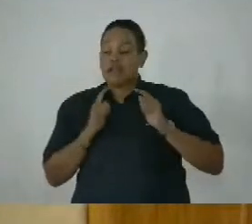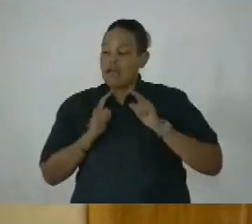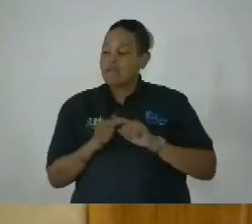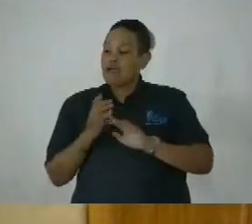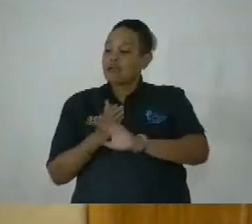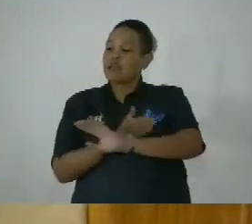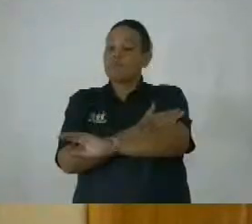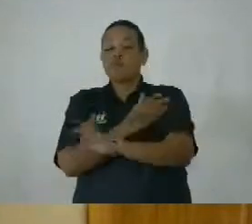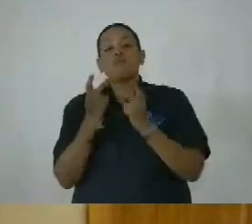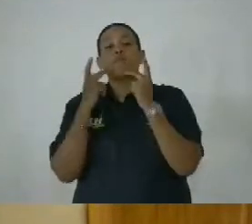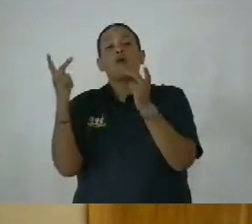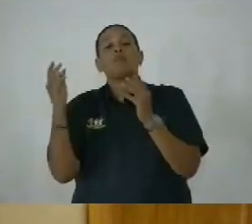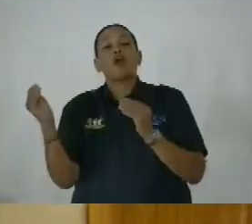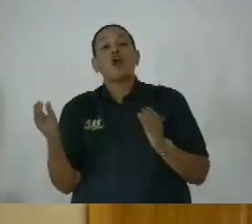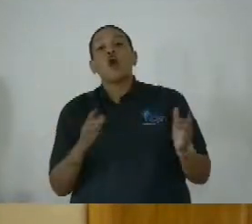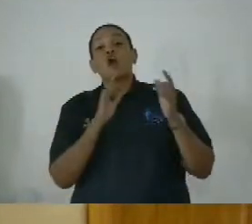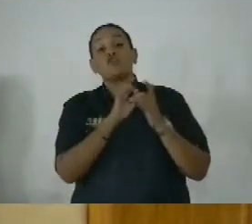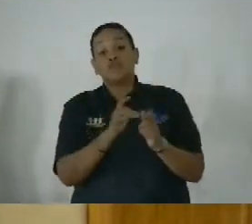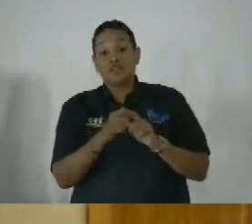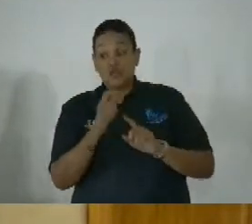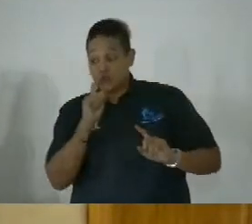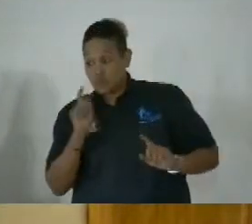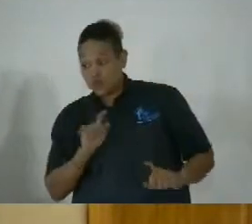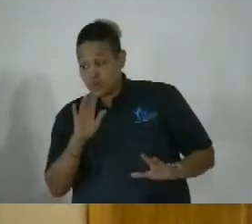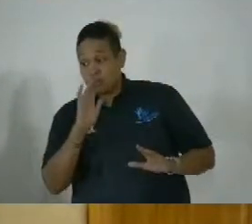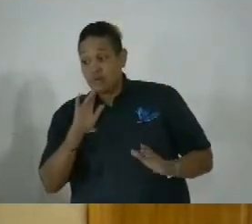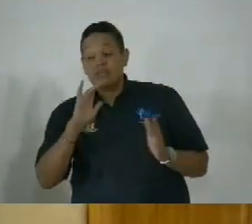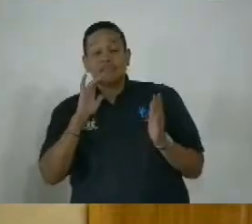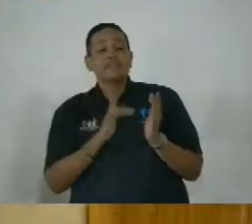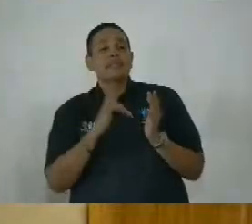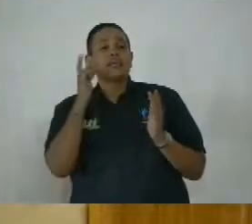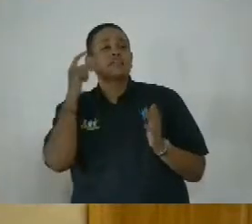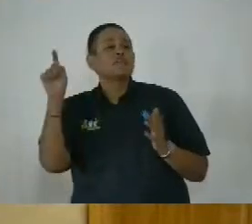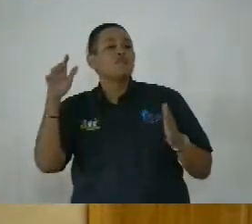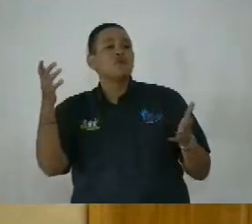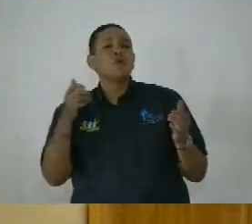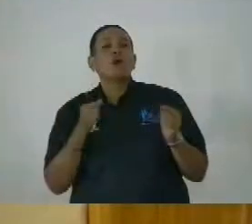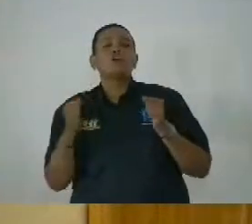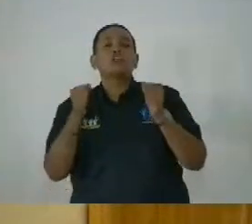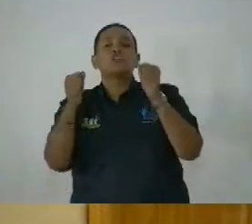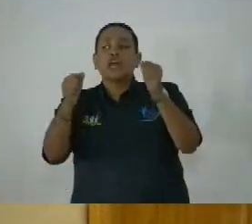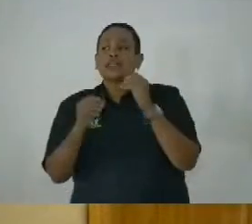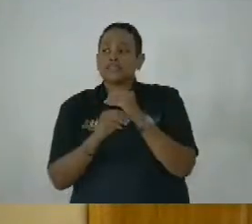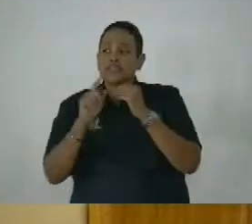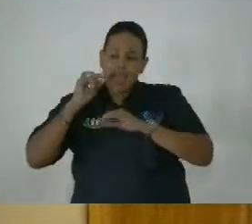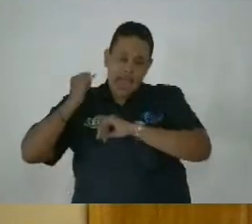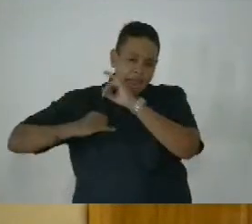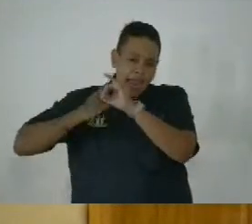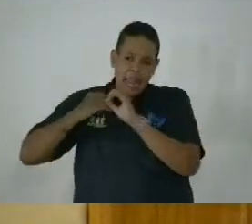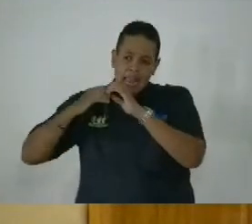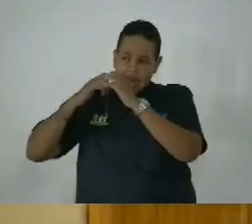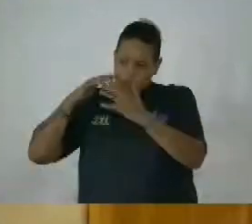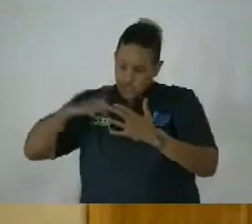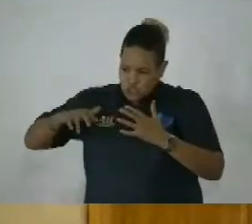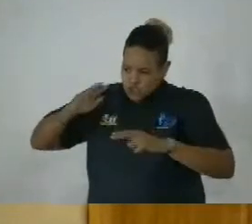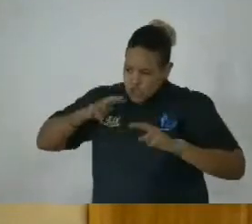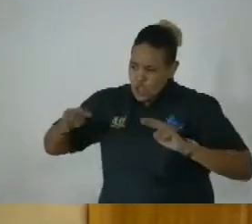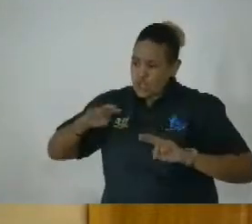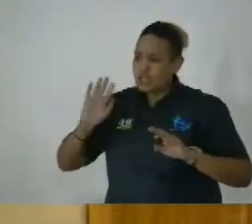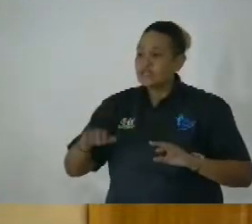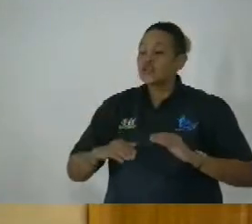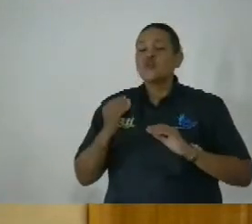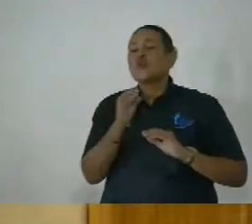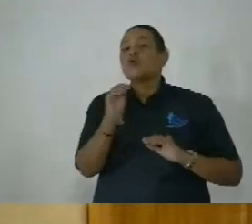order. According to a report from the Center for Strategic and International Studies, no fewer than